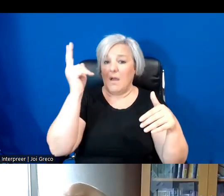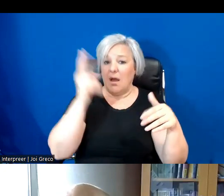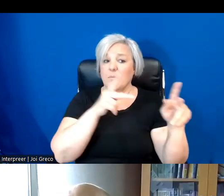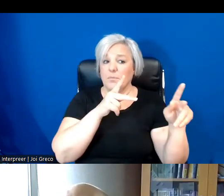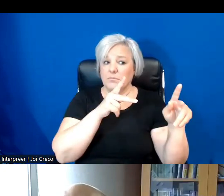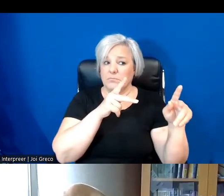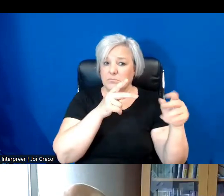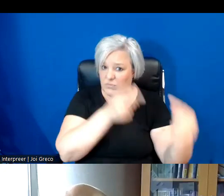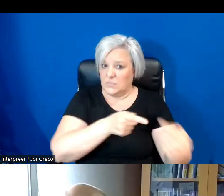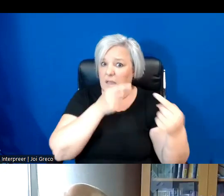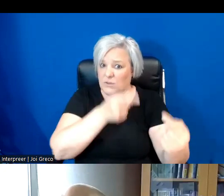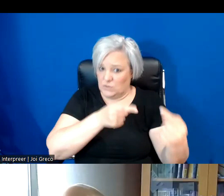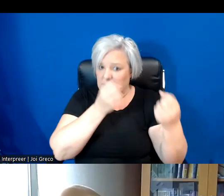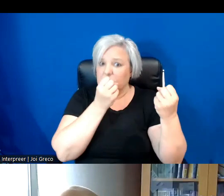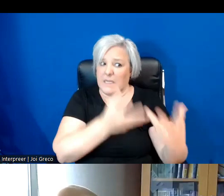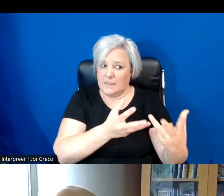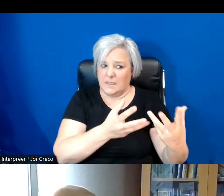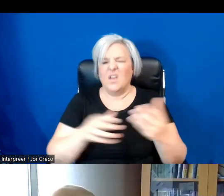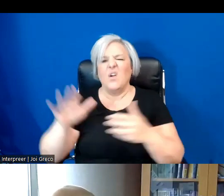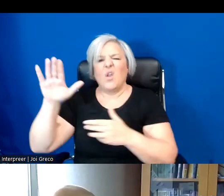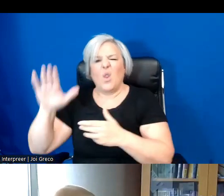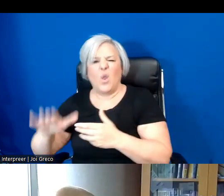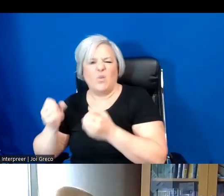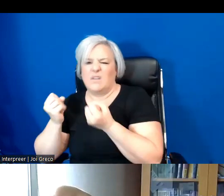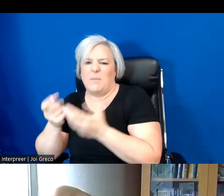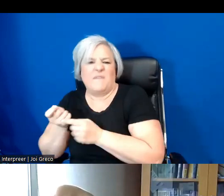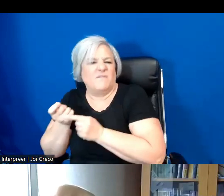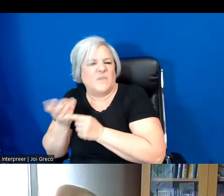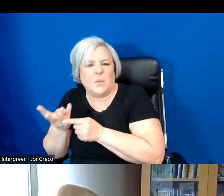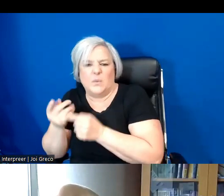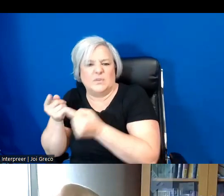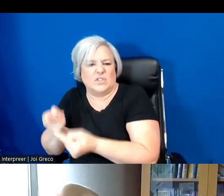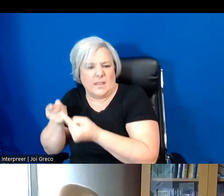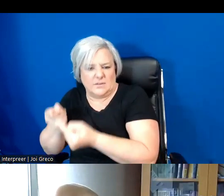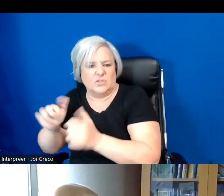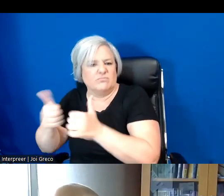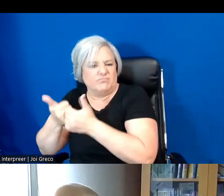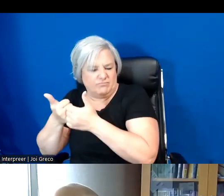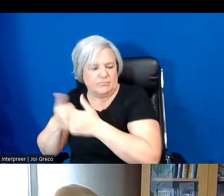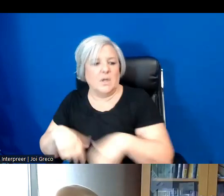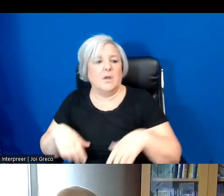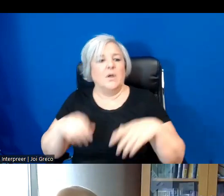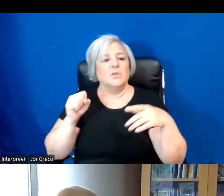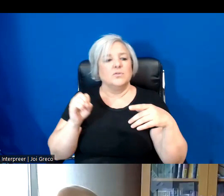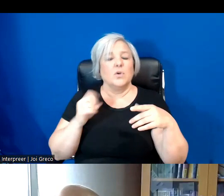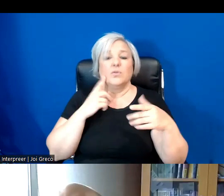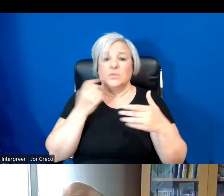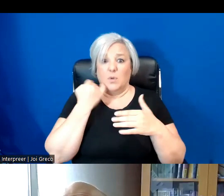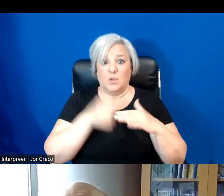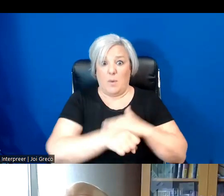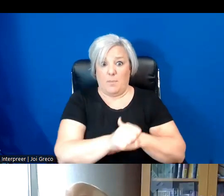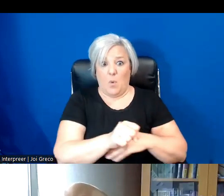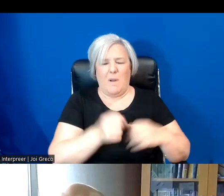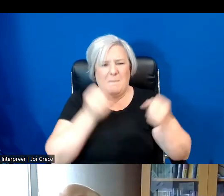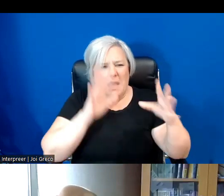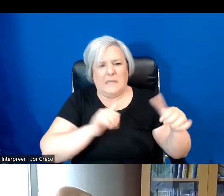challenges, and there were kids that were born into households that had a low proportion of challenges. And so if you were a kid that was born into high proportion of challenges,